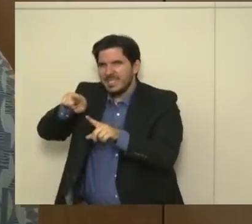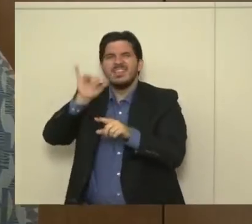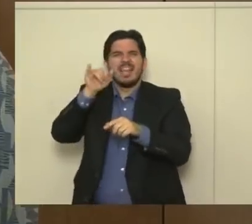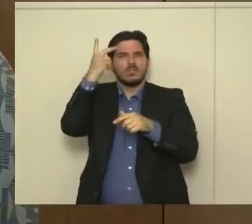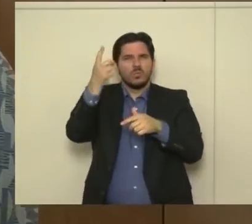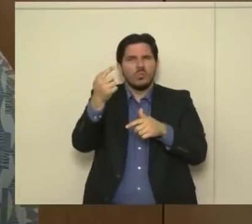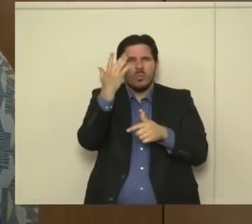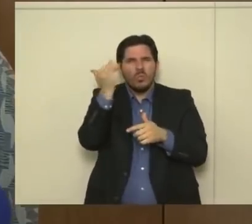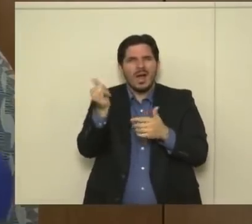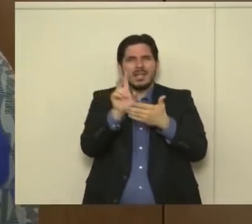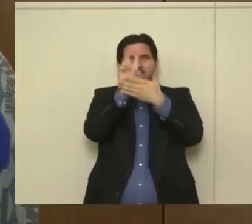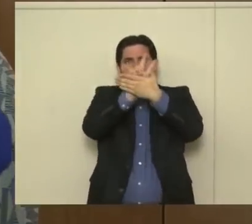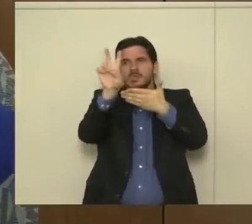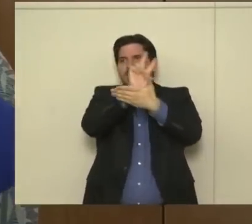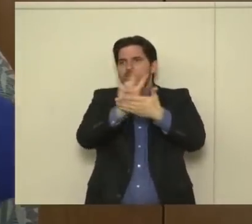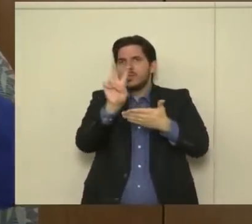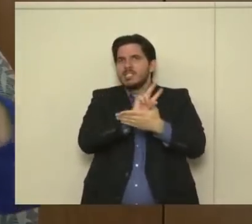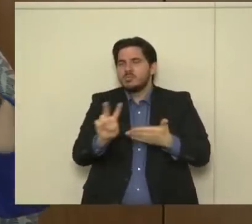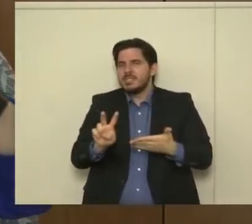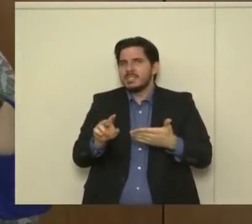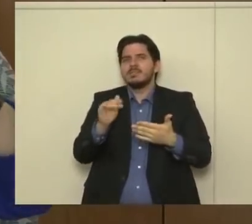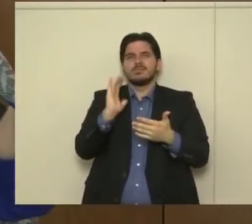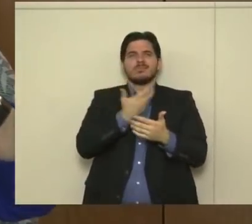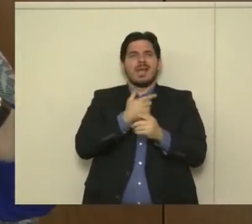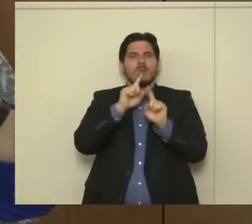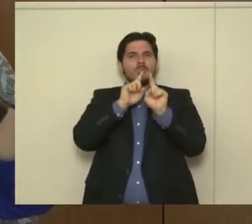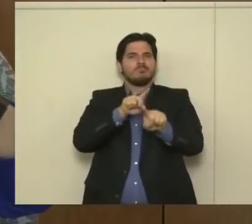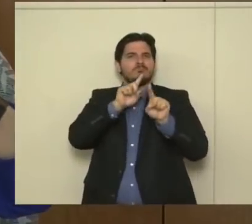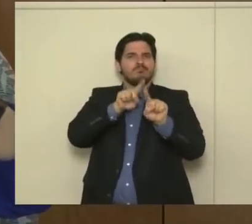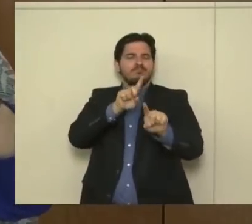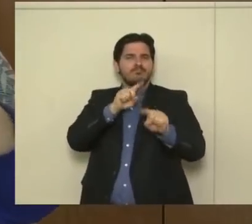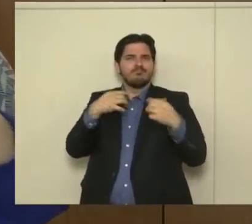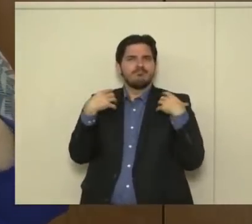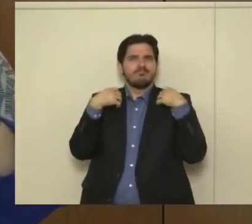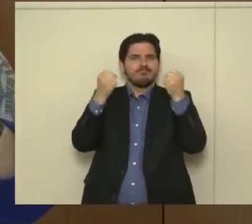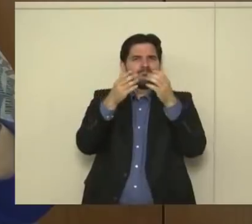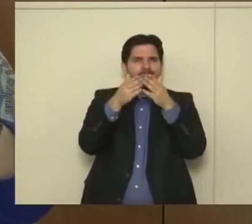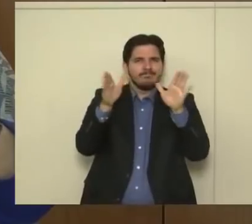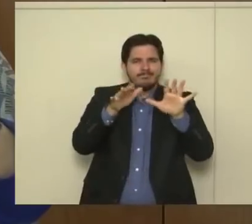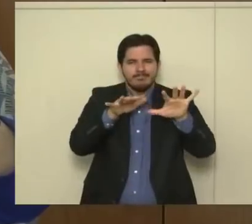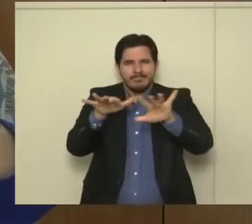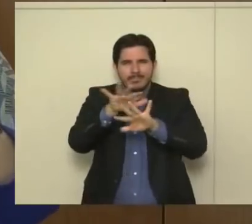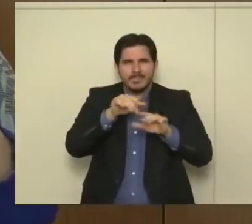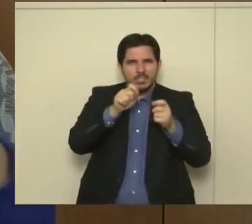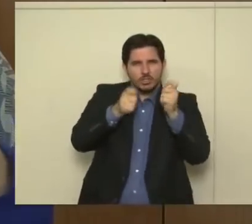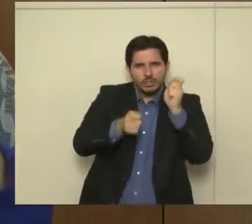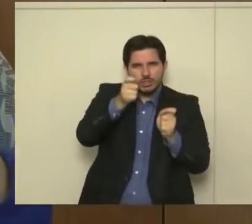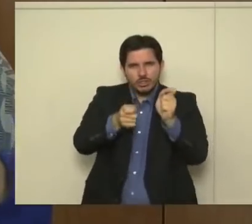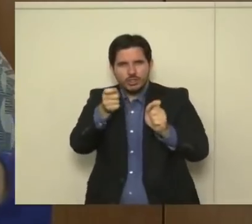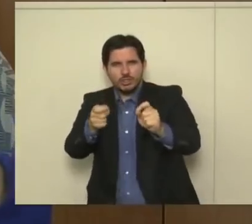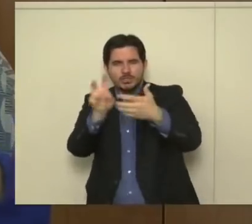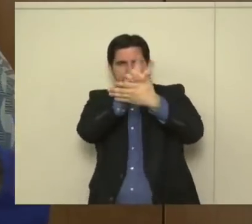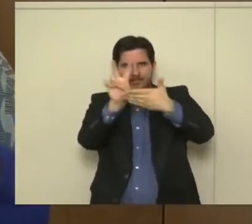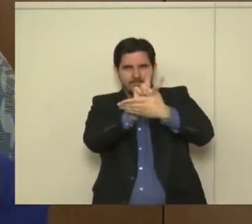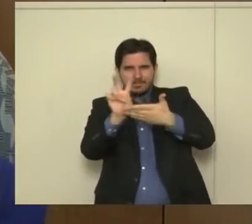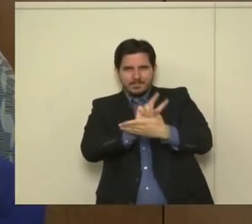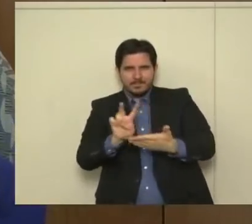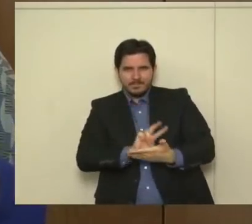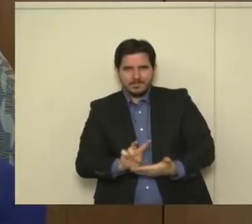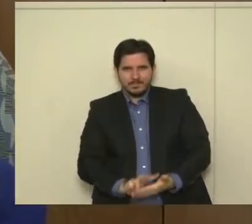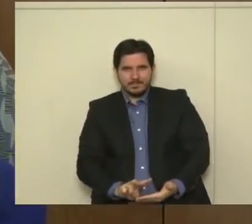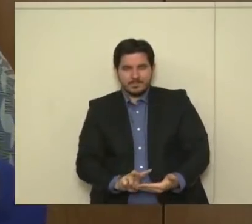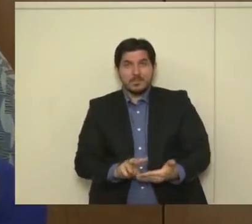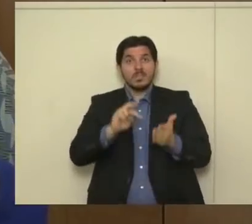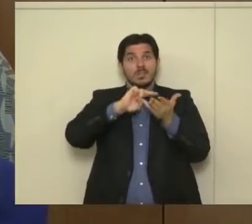at a time by making decisions, because then you can see that you've got trends that we can rely on for